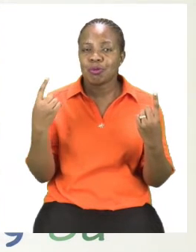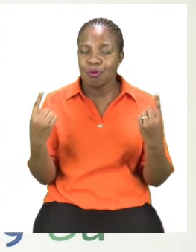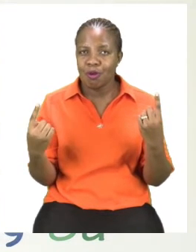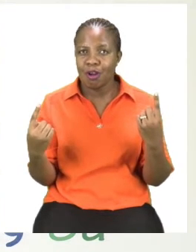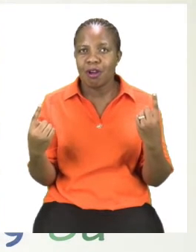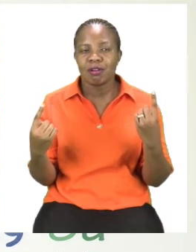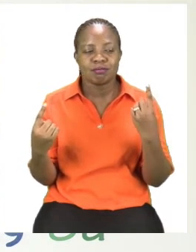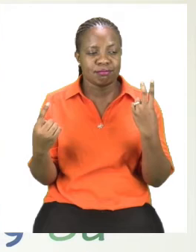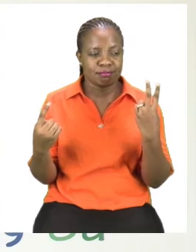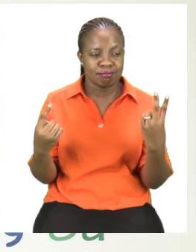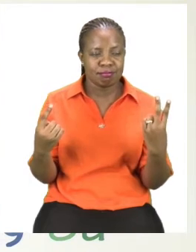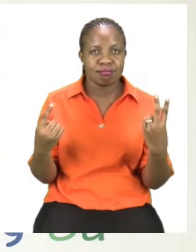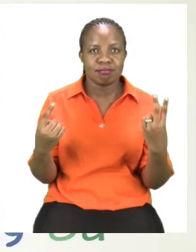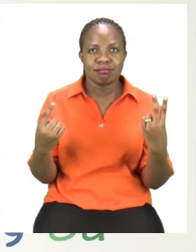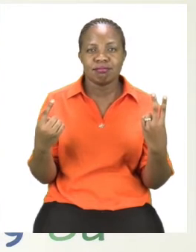3,